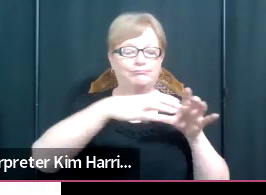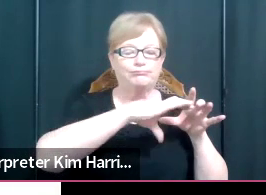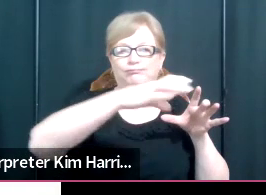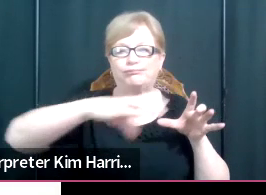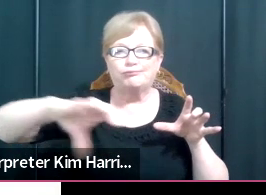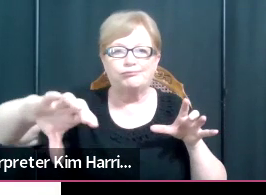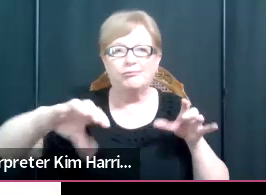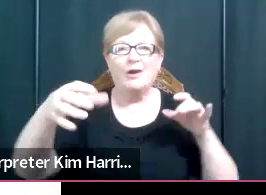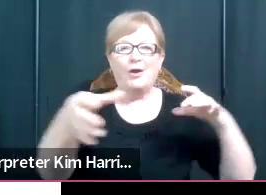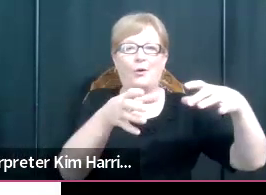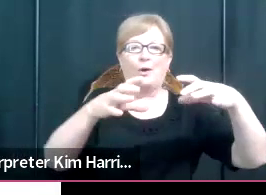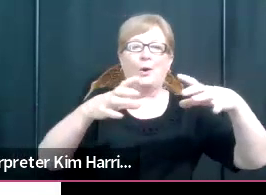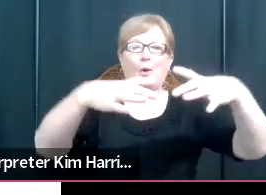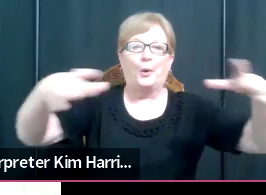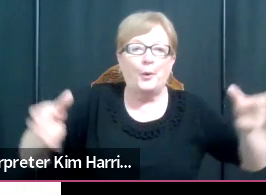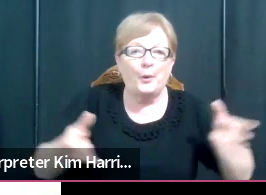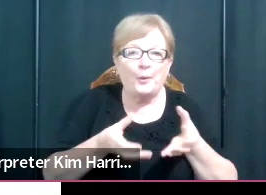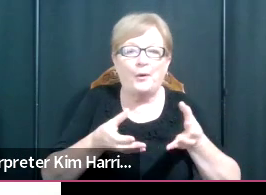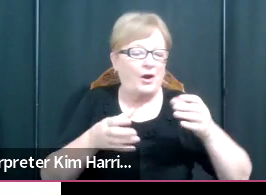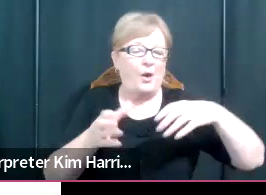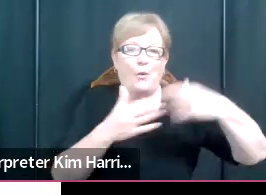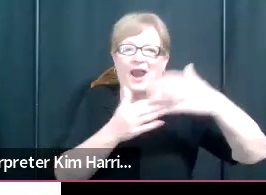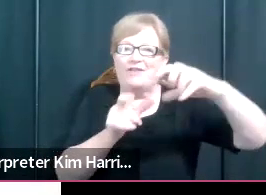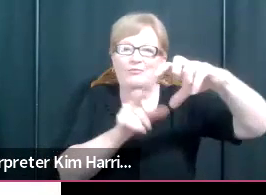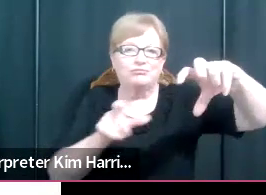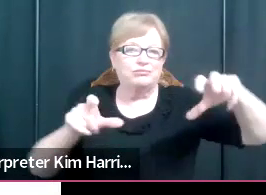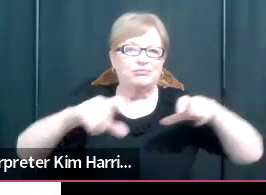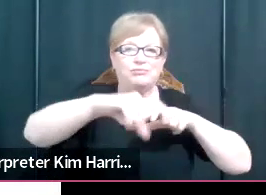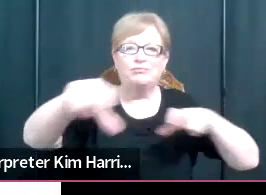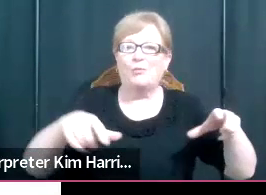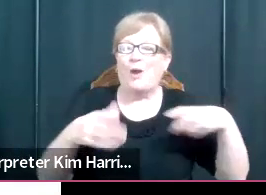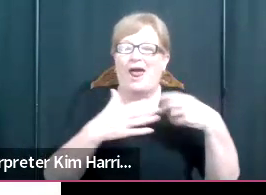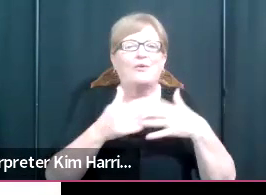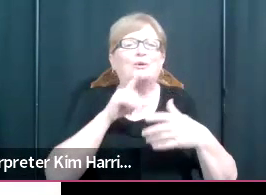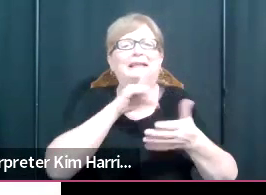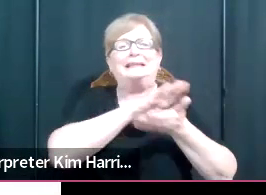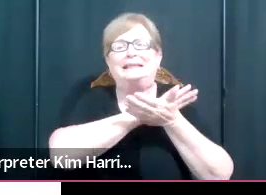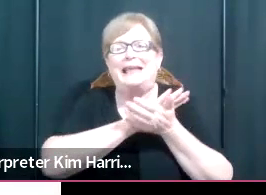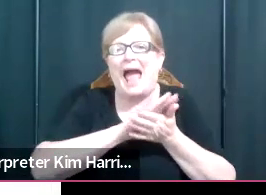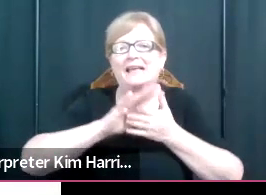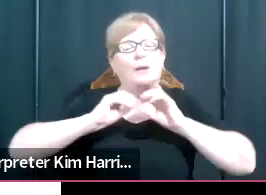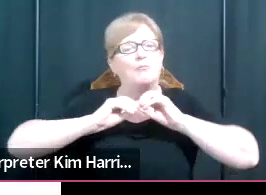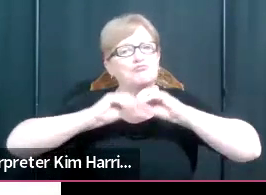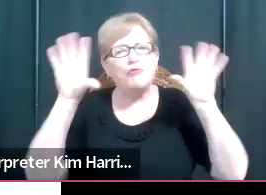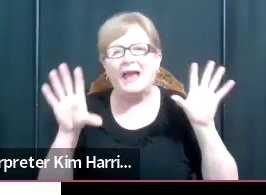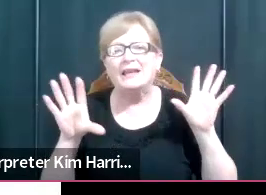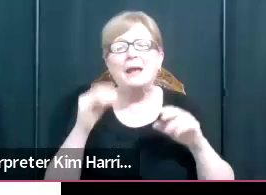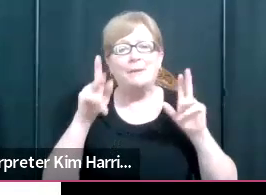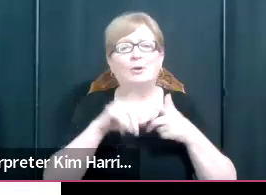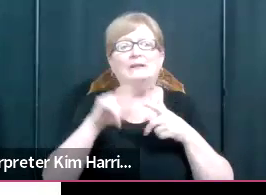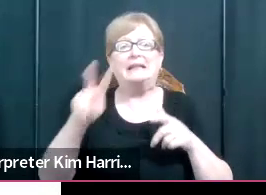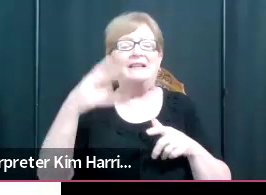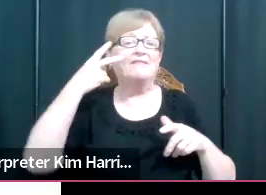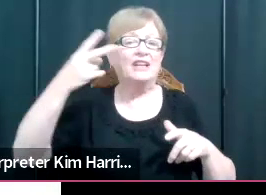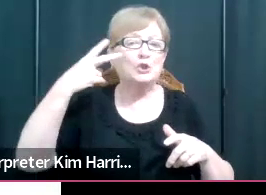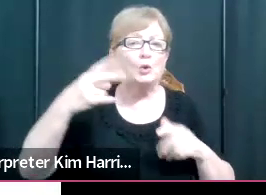way that you would like and works for you. And they're really nice and bright, so people that might need the visual supports